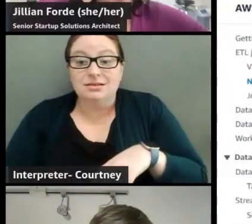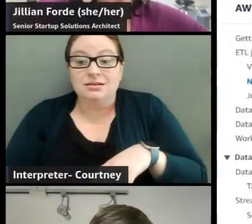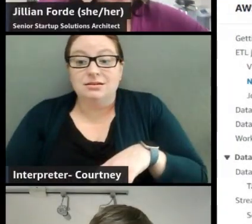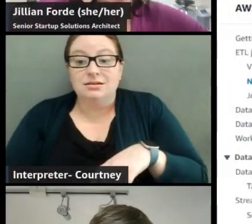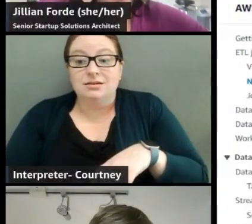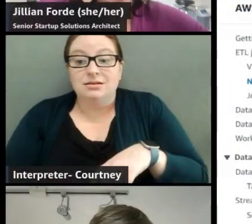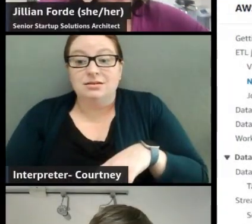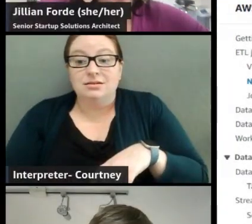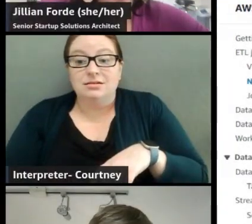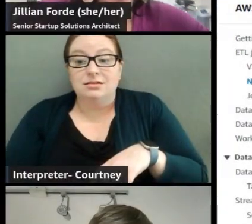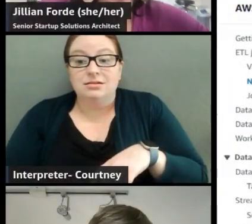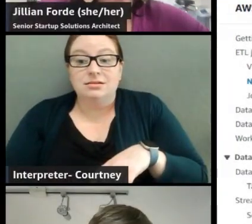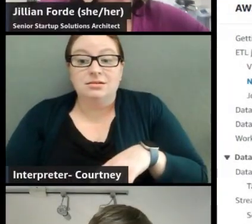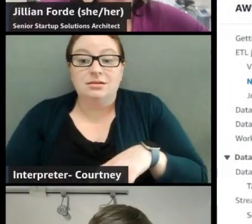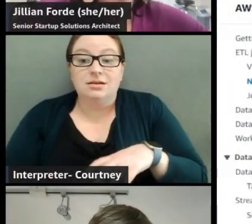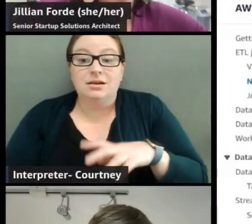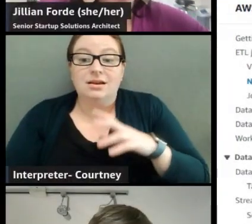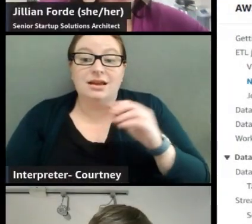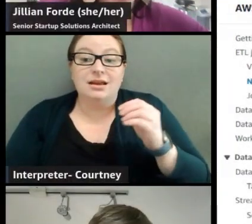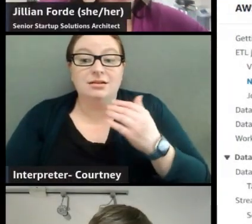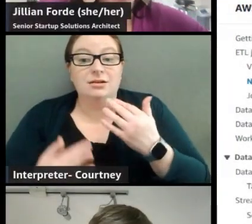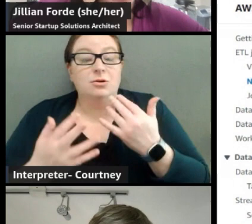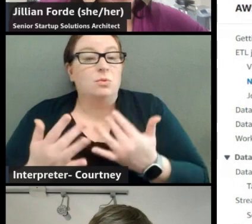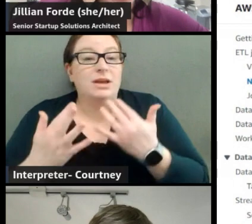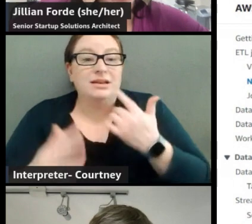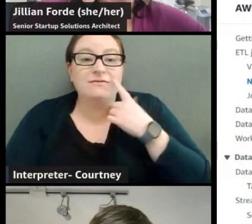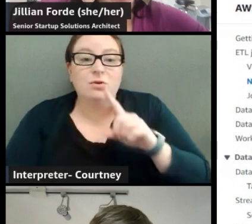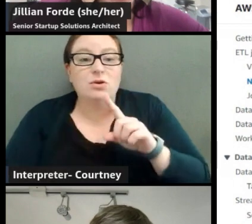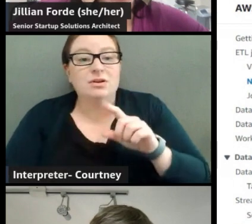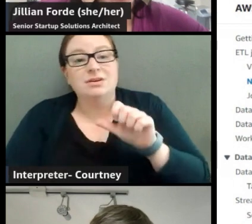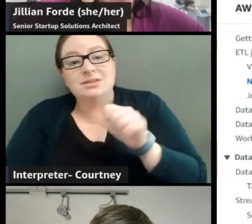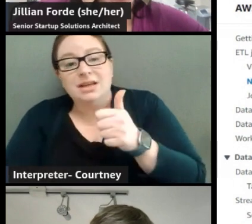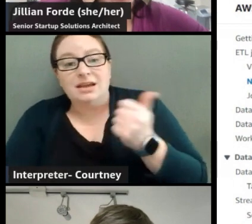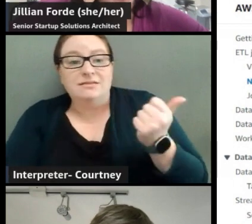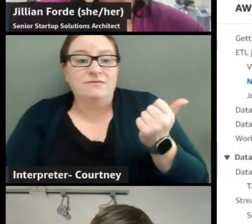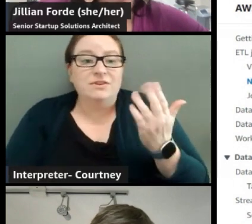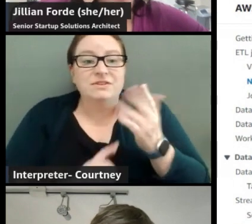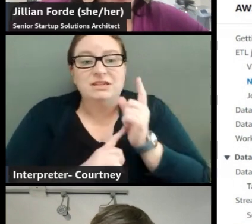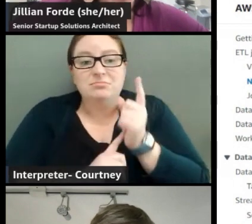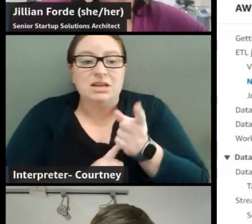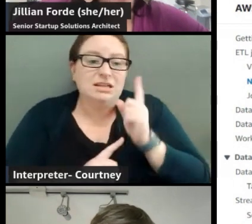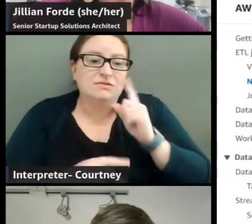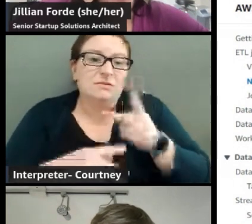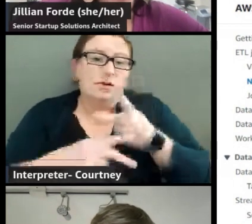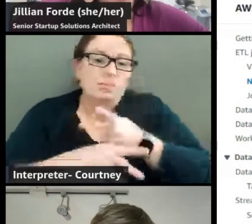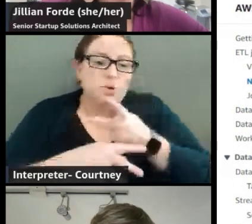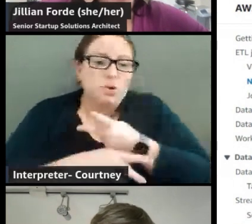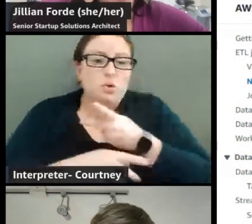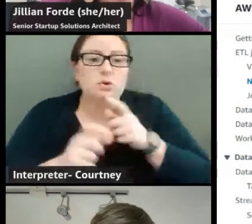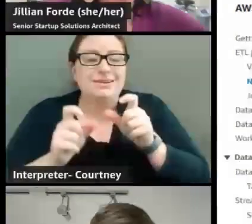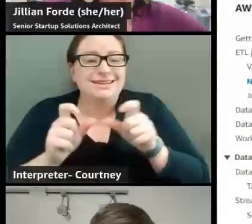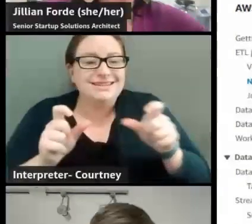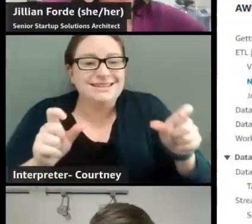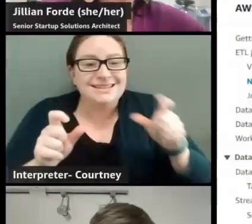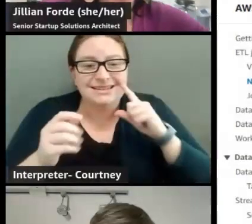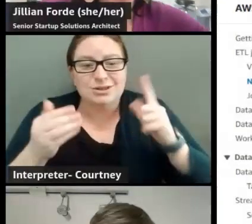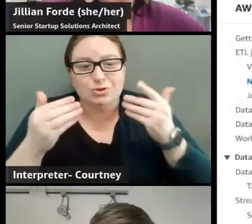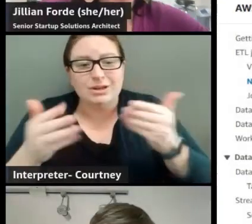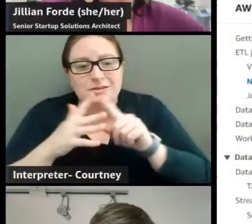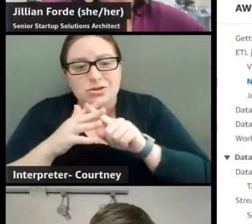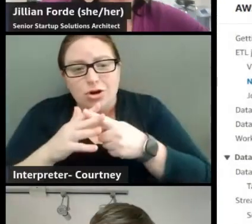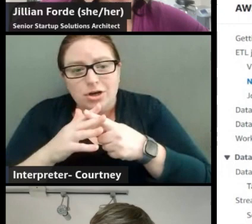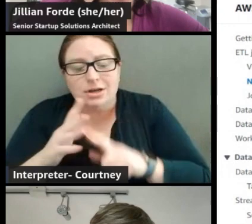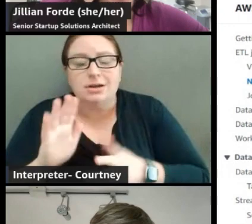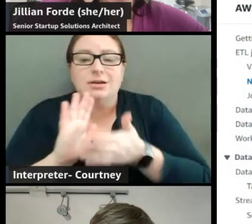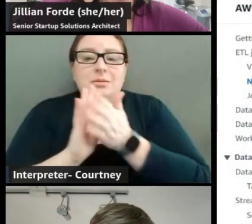instead of having to wait for 10, 15 minutes for compute instances to get started, and then it becomes